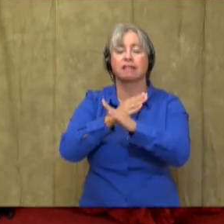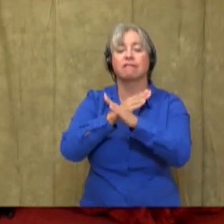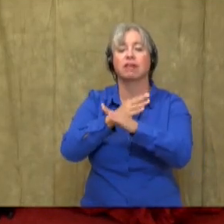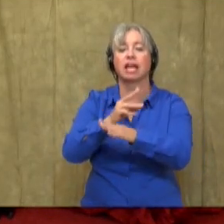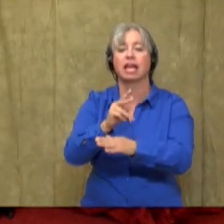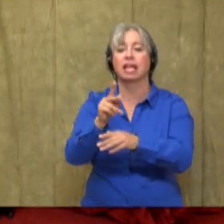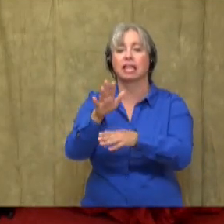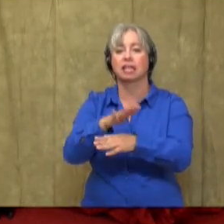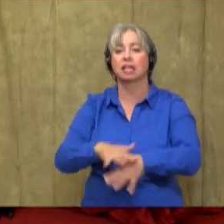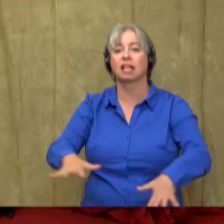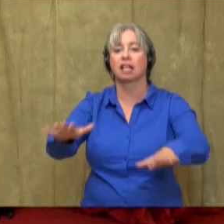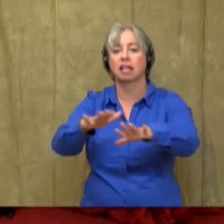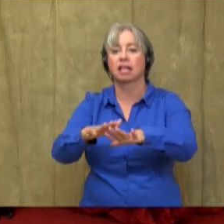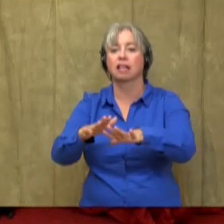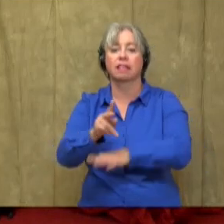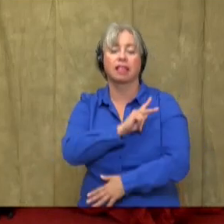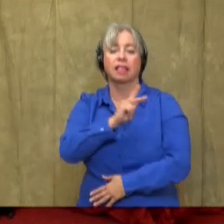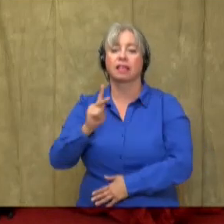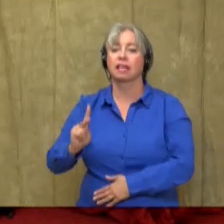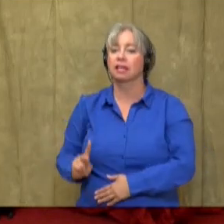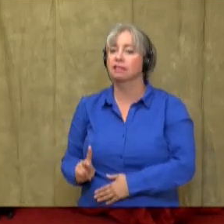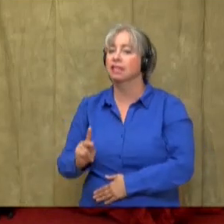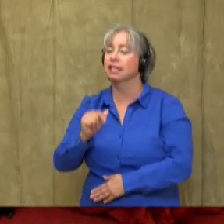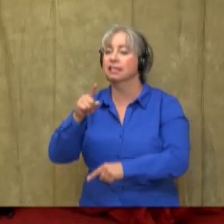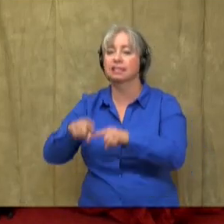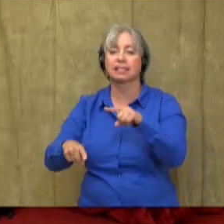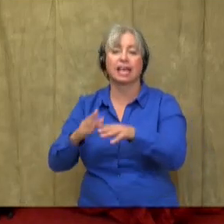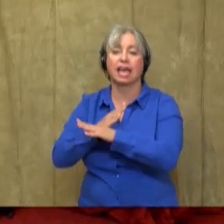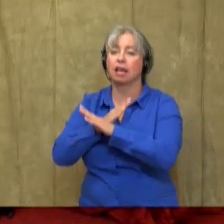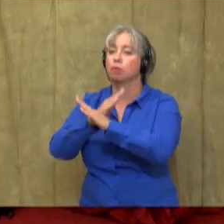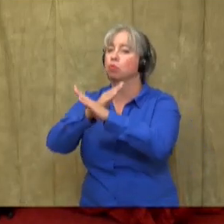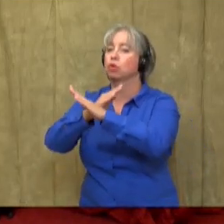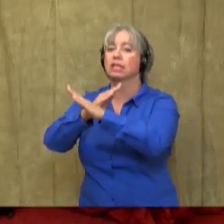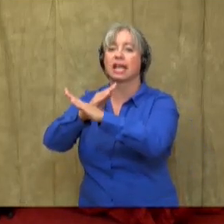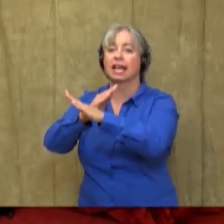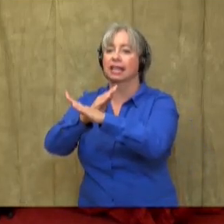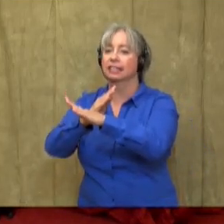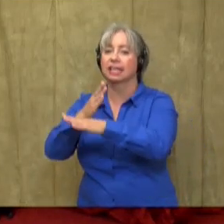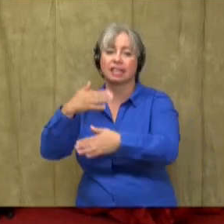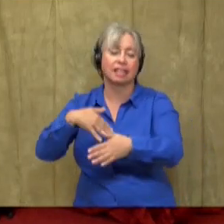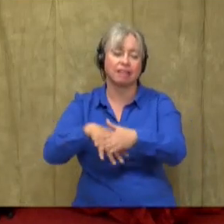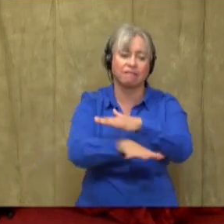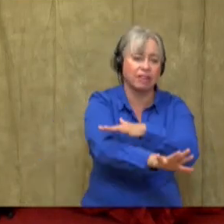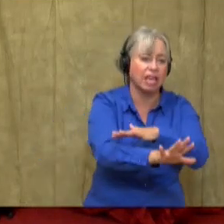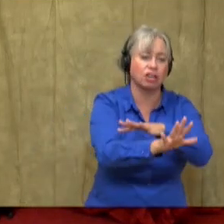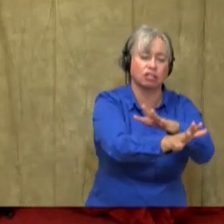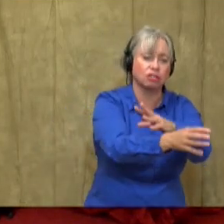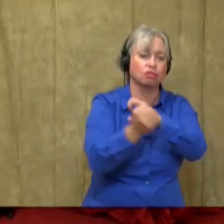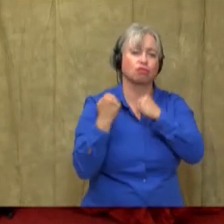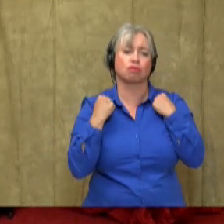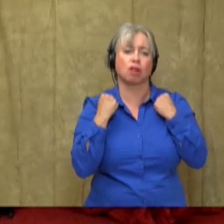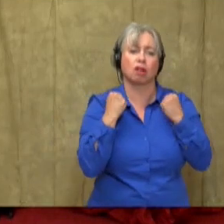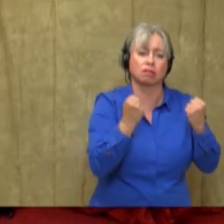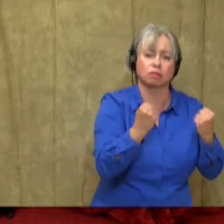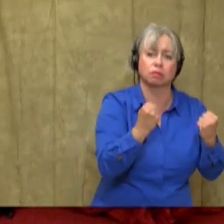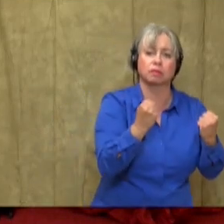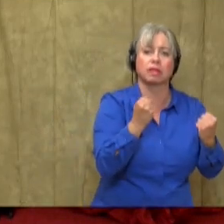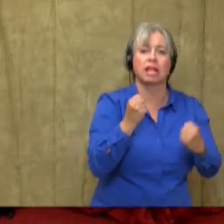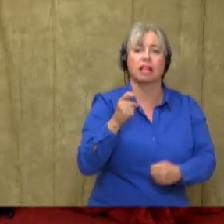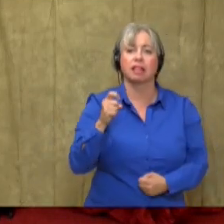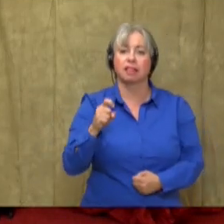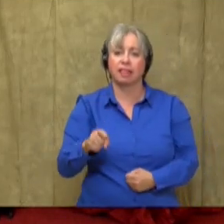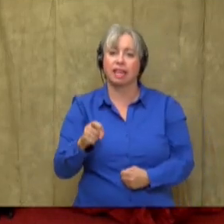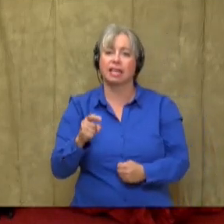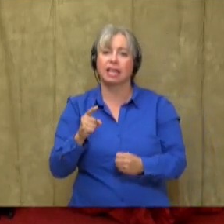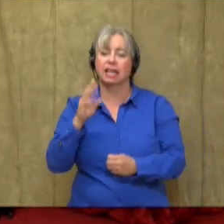kings that actually couldn't protect their land because these invaders were very, very harsh and very, very strong. So they needed to come